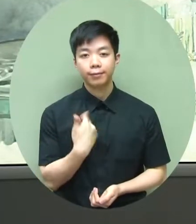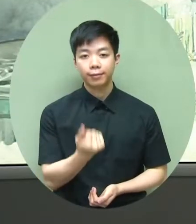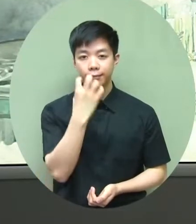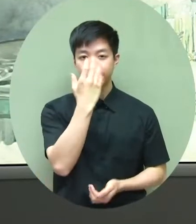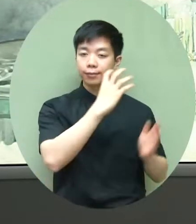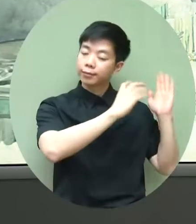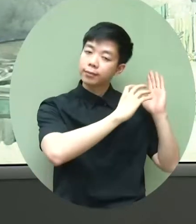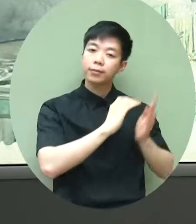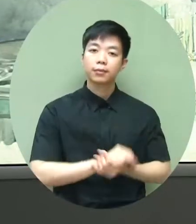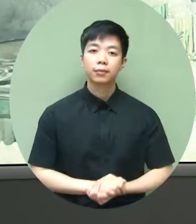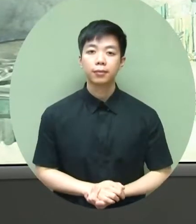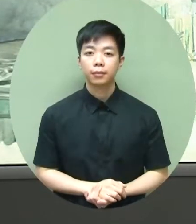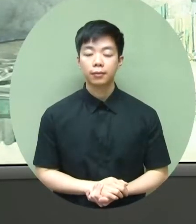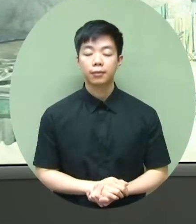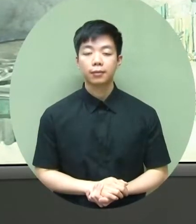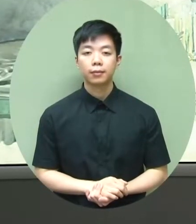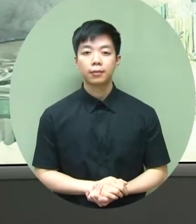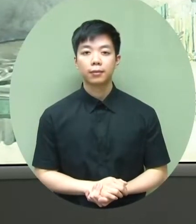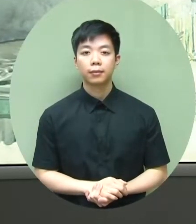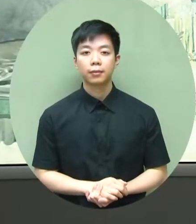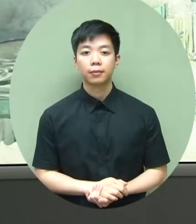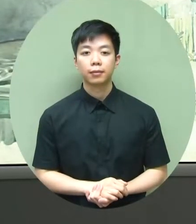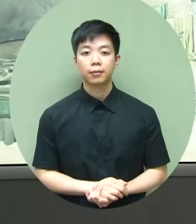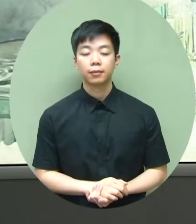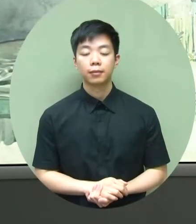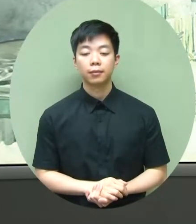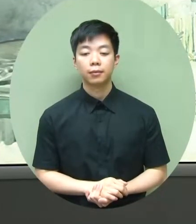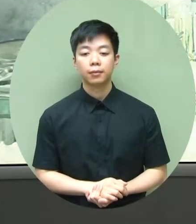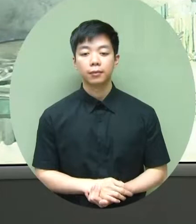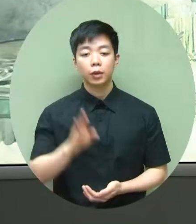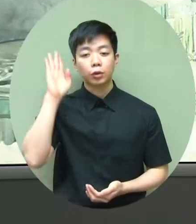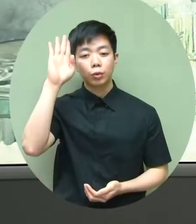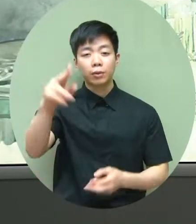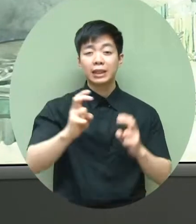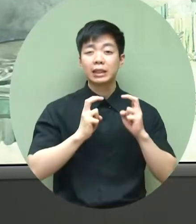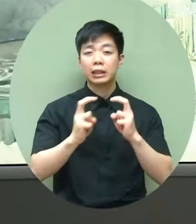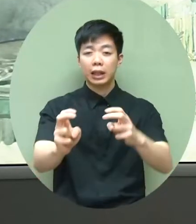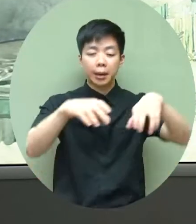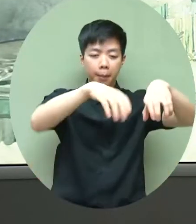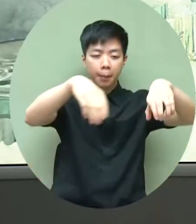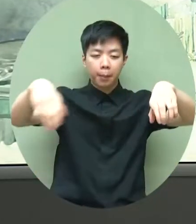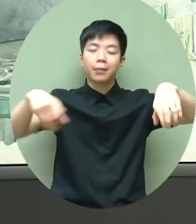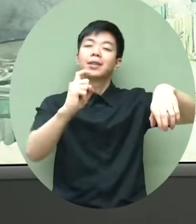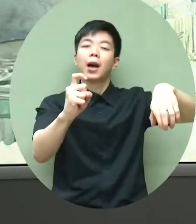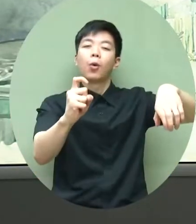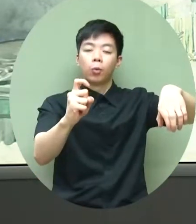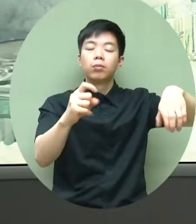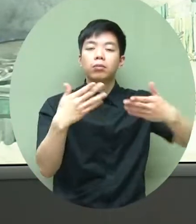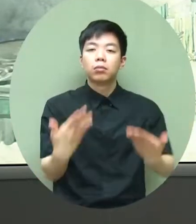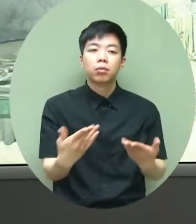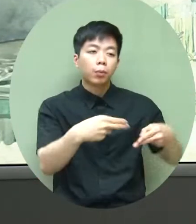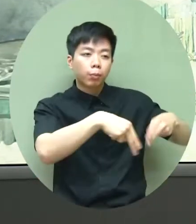white. I'm from RTHK. My question is, in the future, we will have 9-compartment